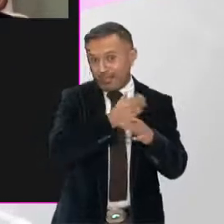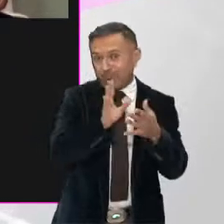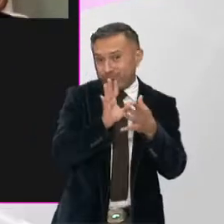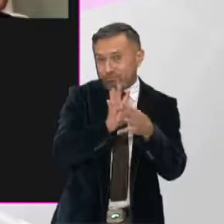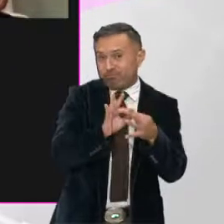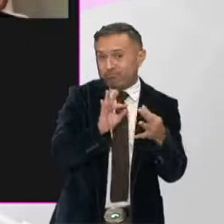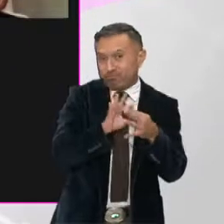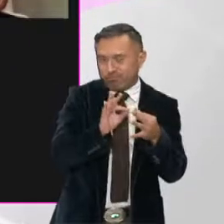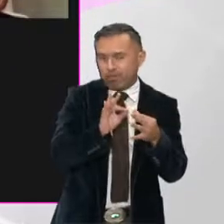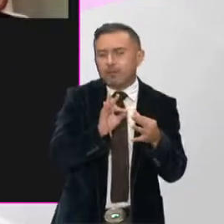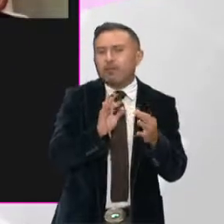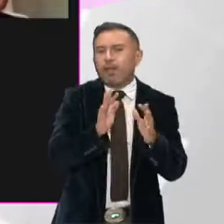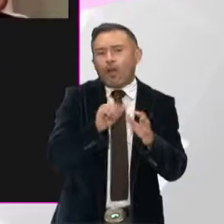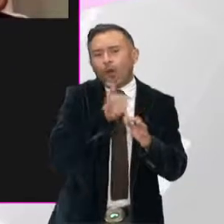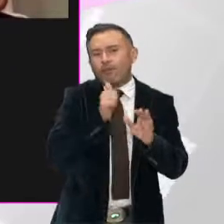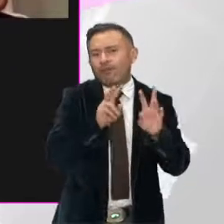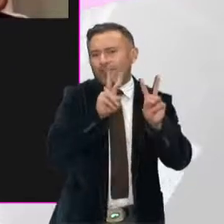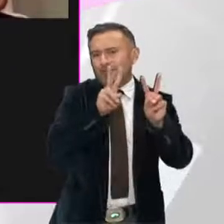speakers,